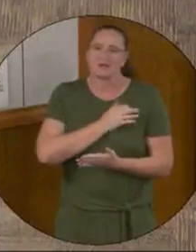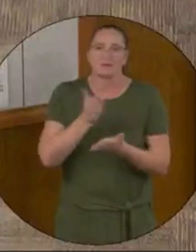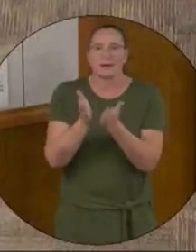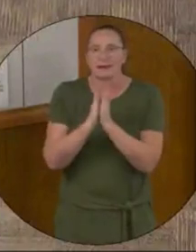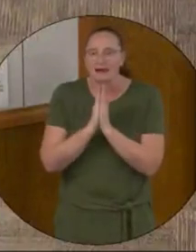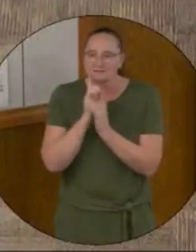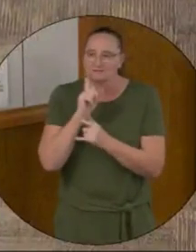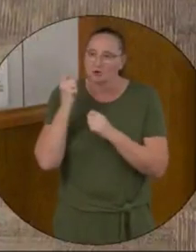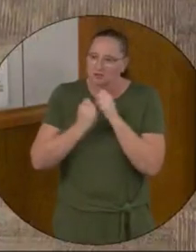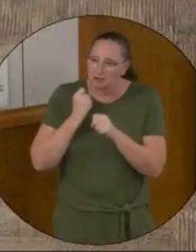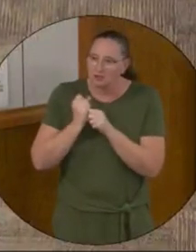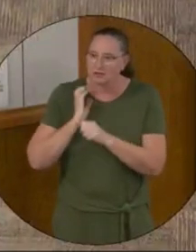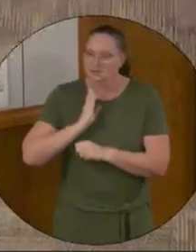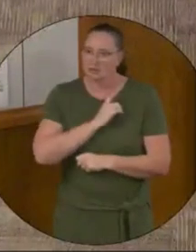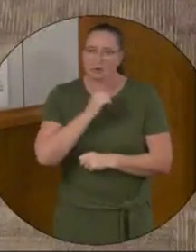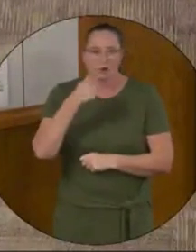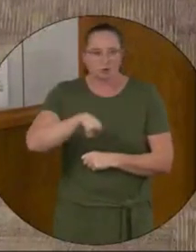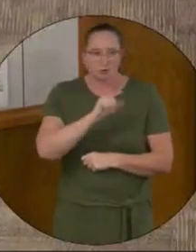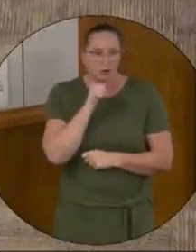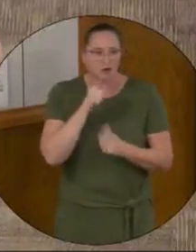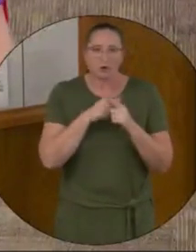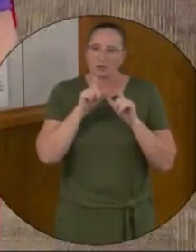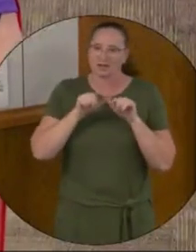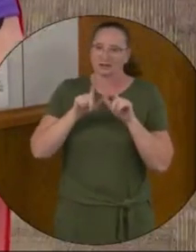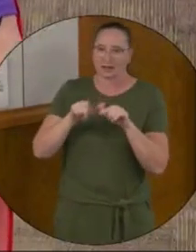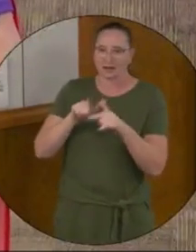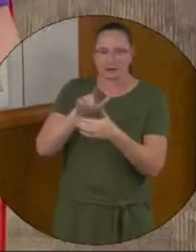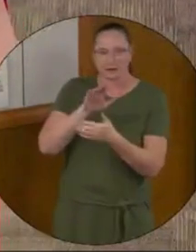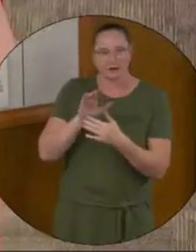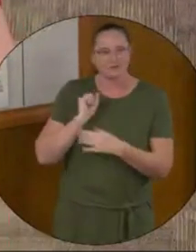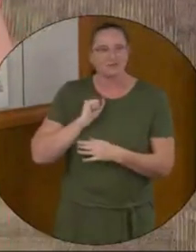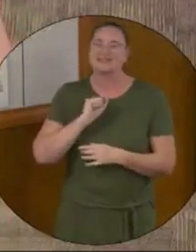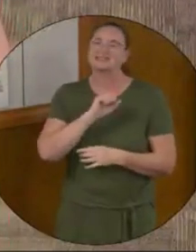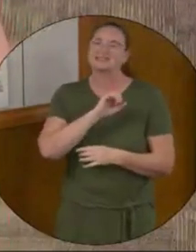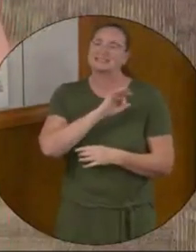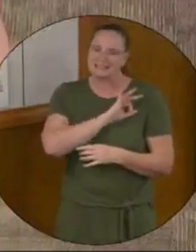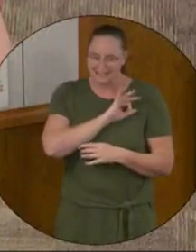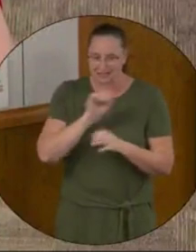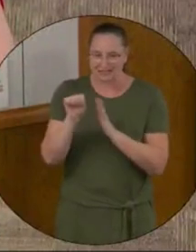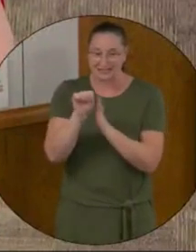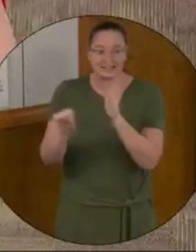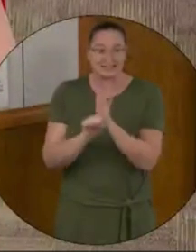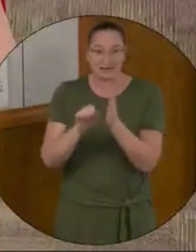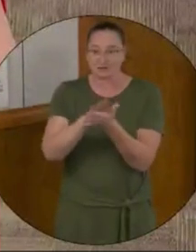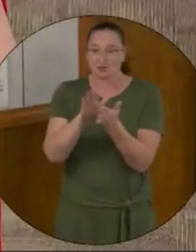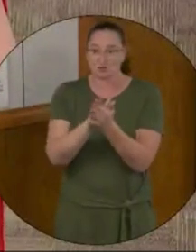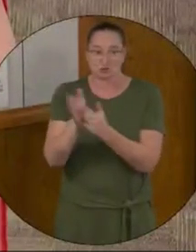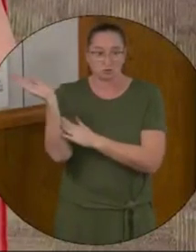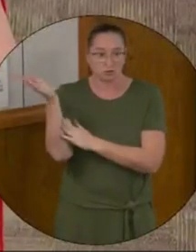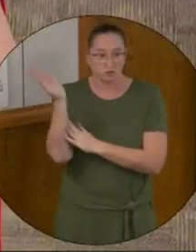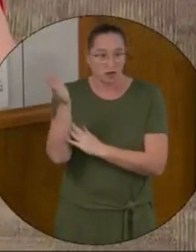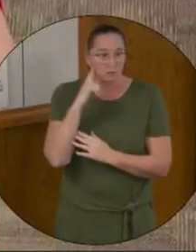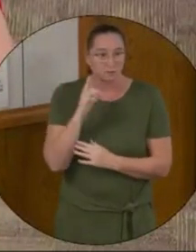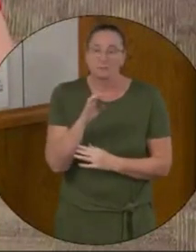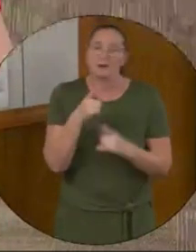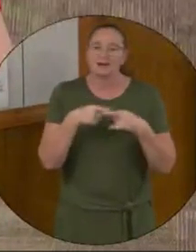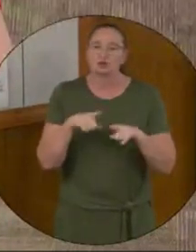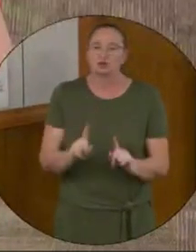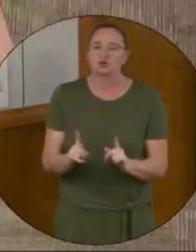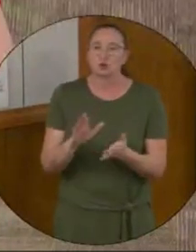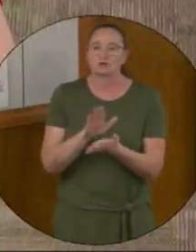point. As a board, you are all going to attend the State of the Schools address tomorrow, one that the bulk of CCSD won't be able to attend because it's during our school